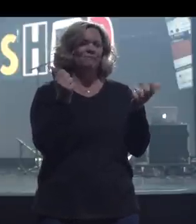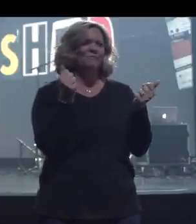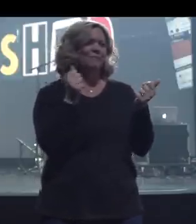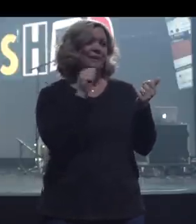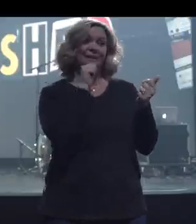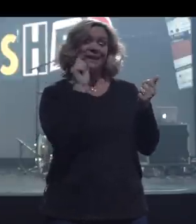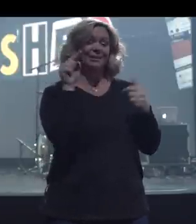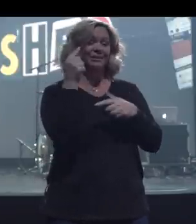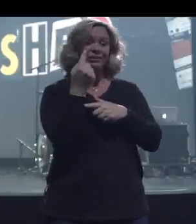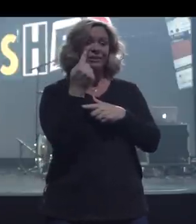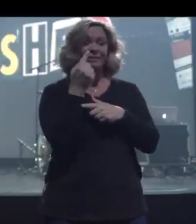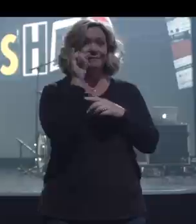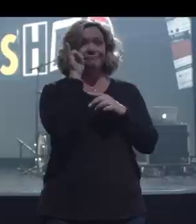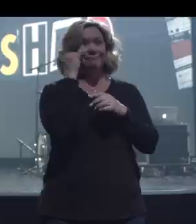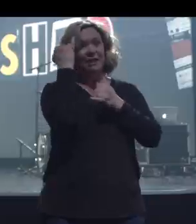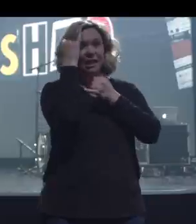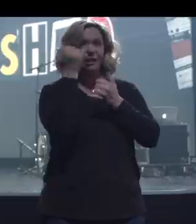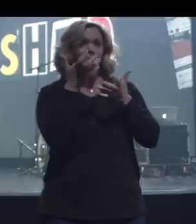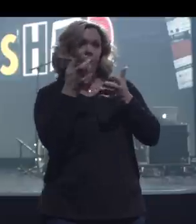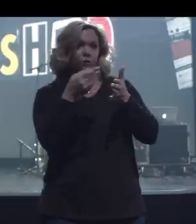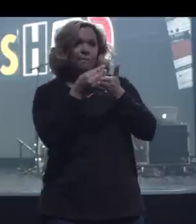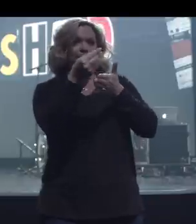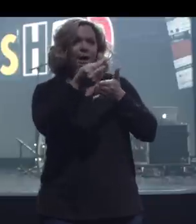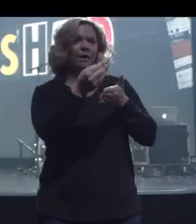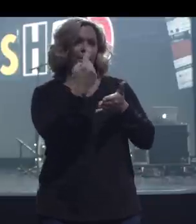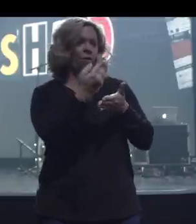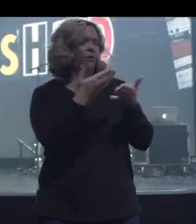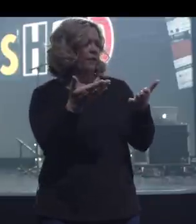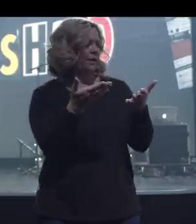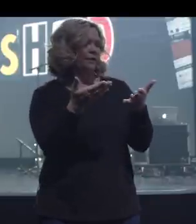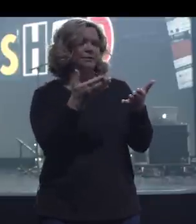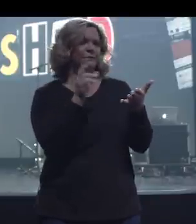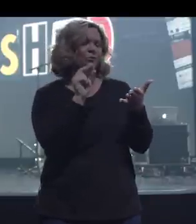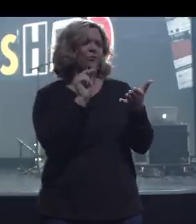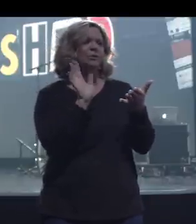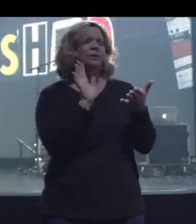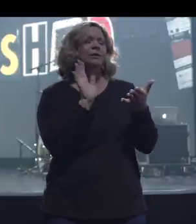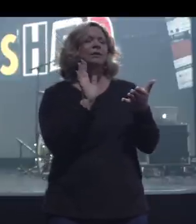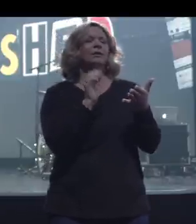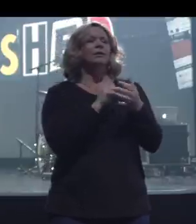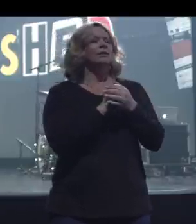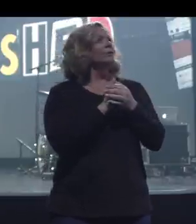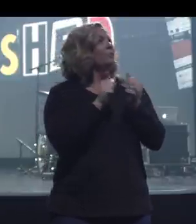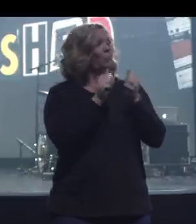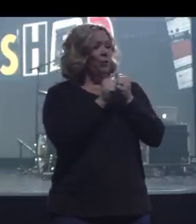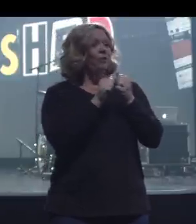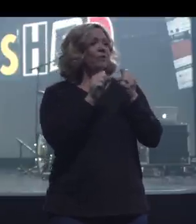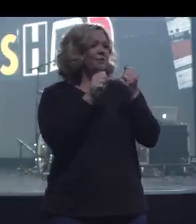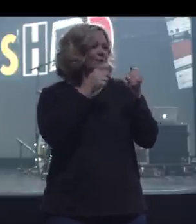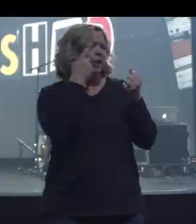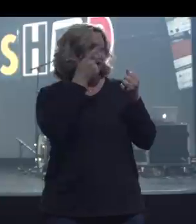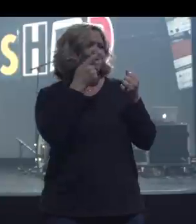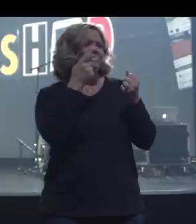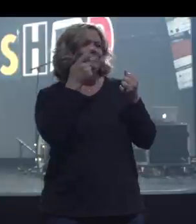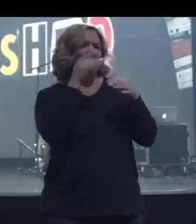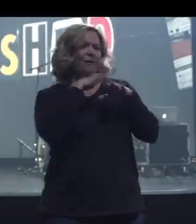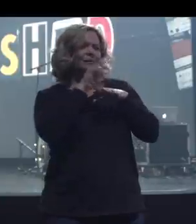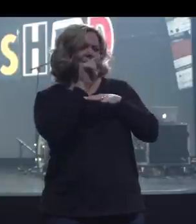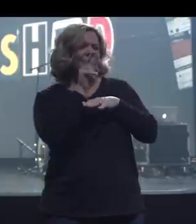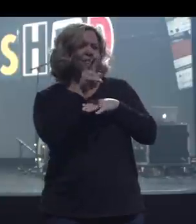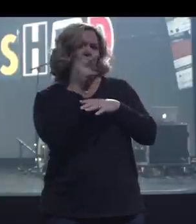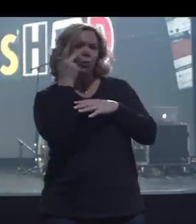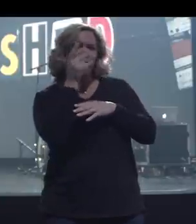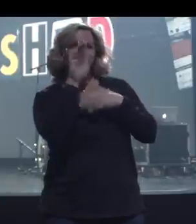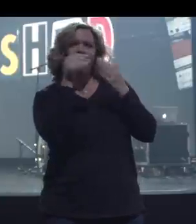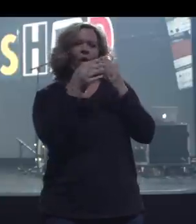not just the idea to get you to buy. Behind it all, and if you just watch commercials through this lens, through